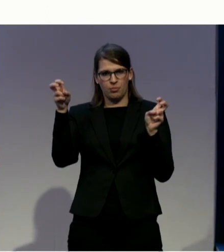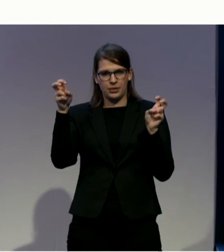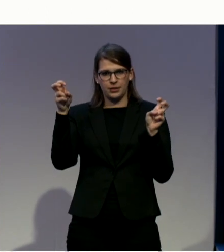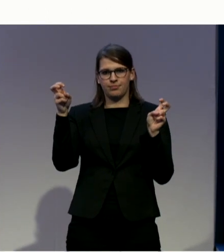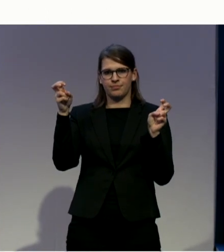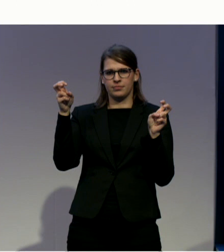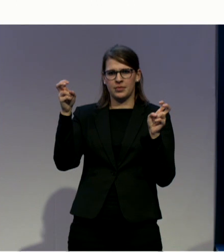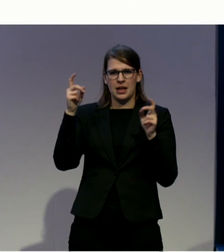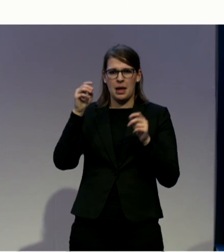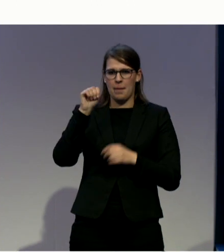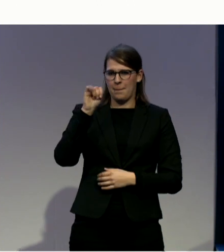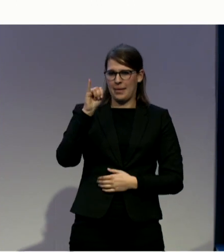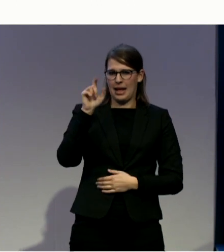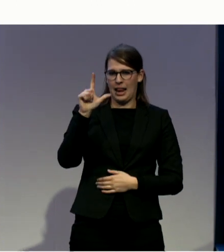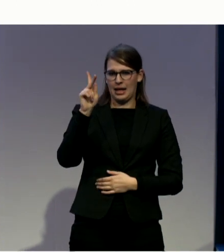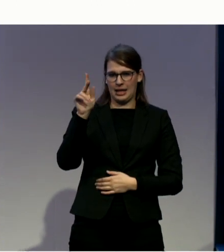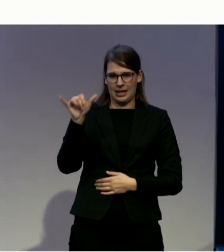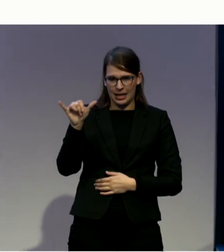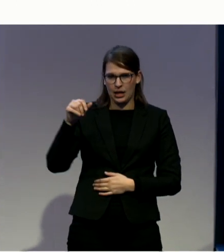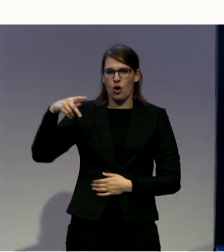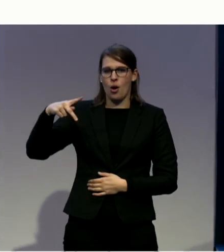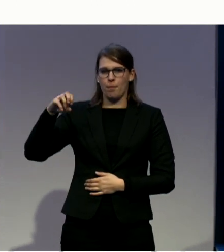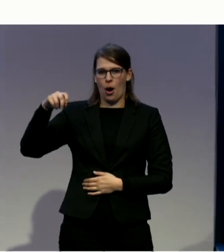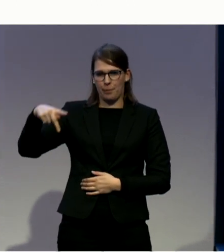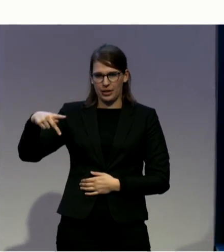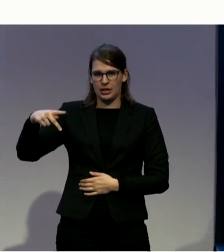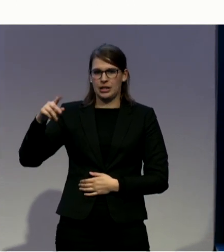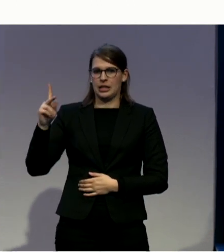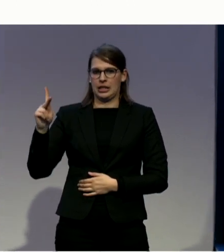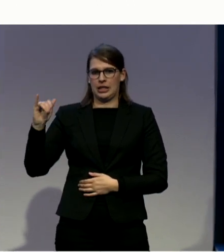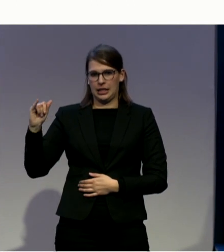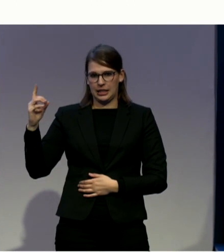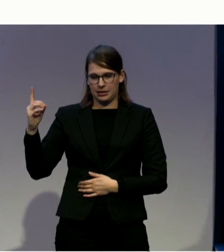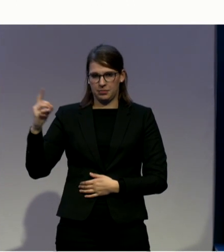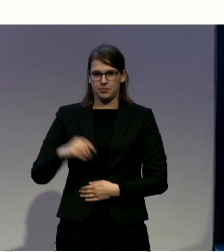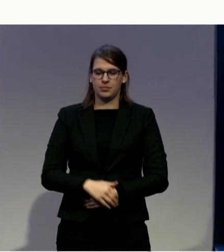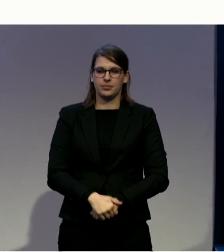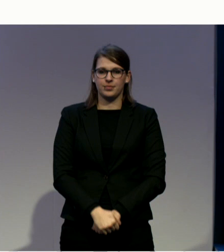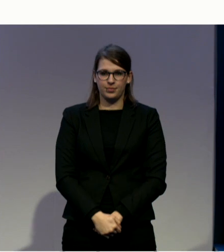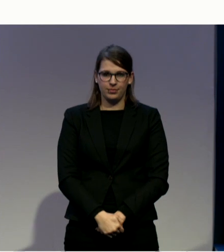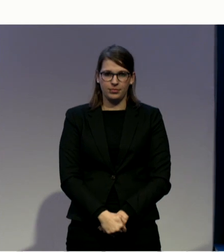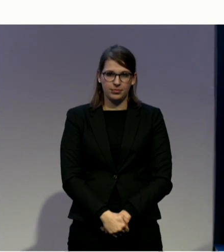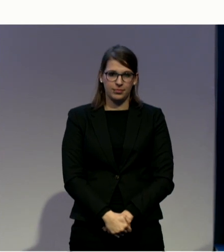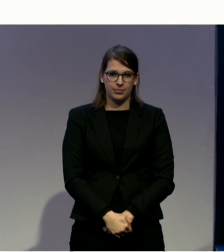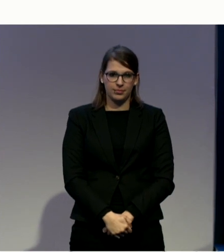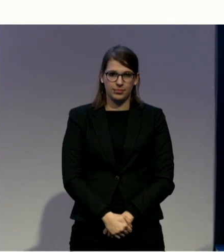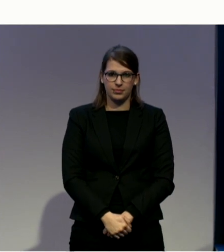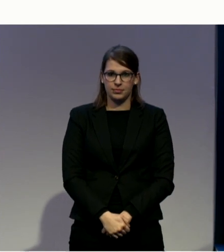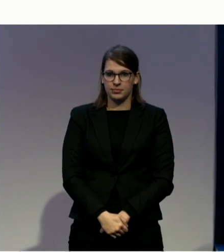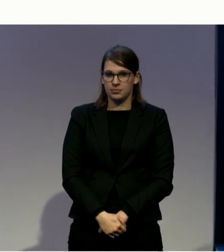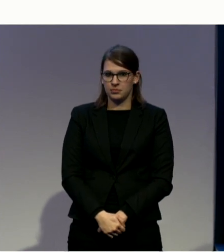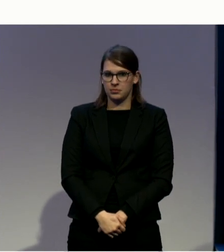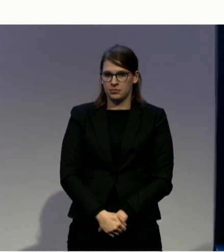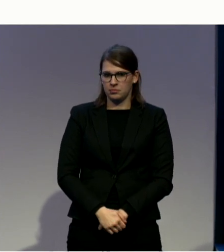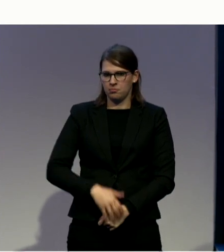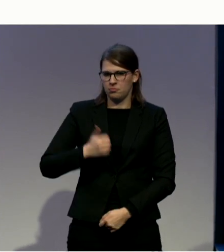the fight for further inclusion in the film industry specifically, which, as you heard yesterday at one of the panels,